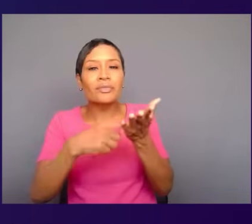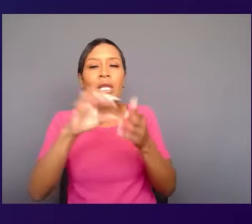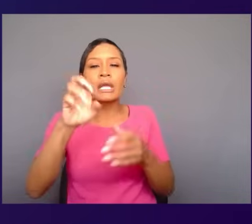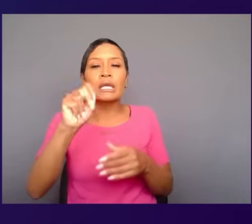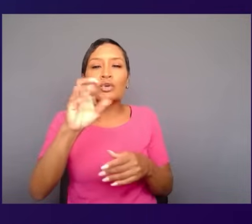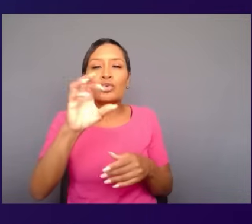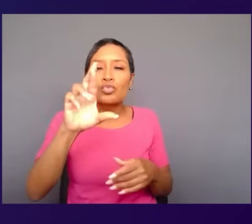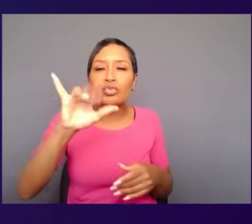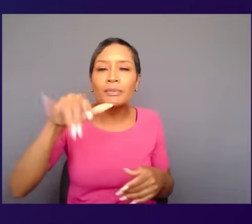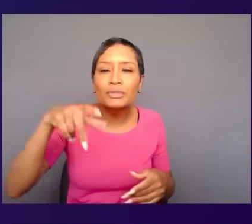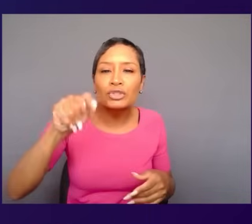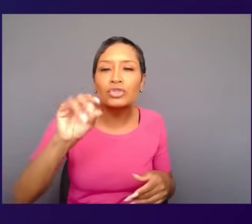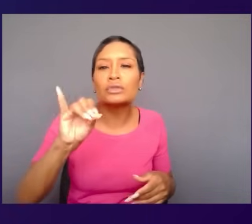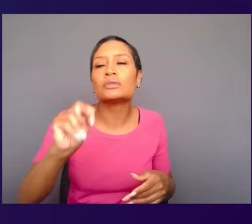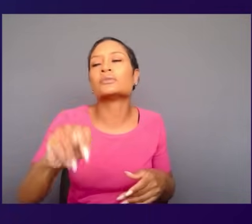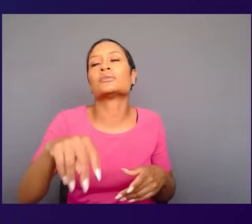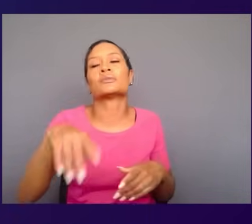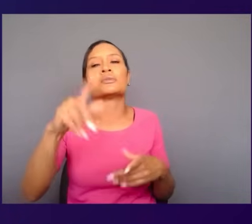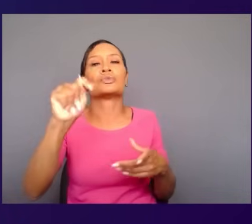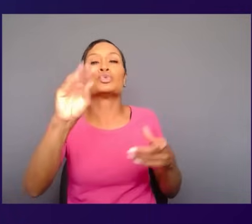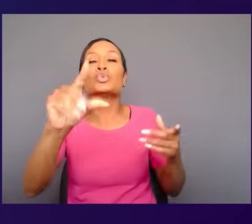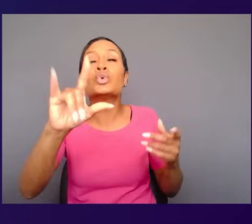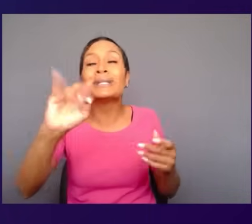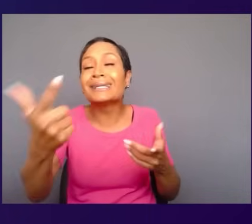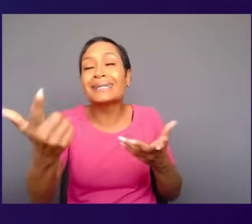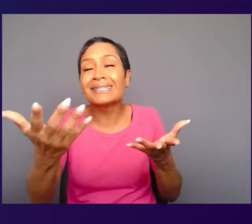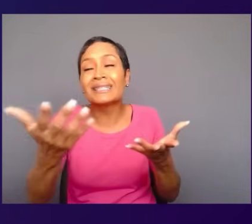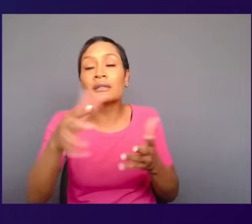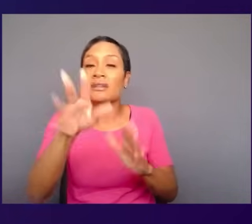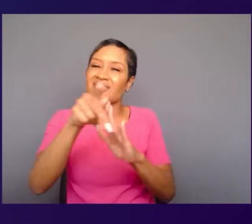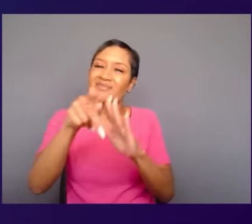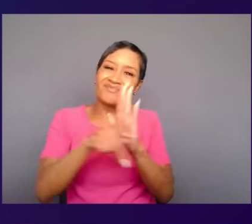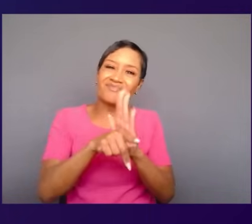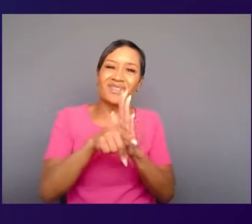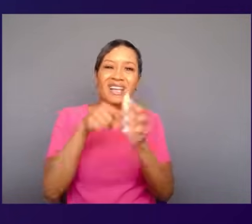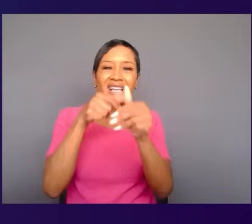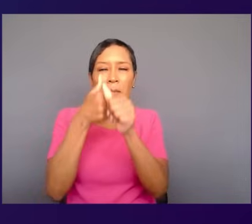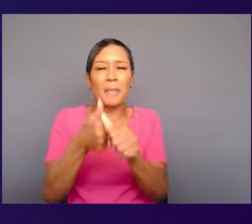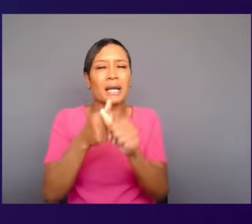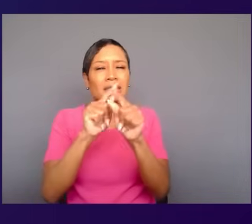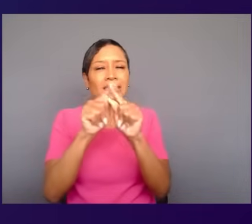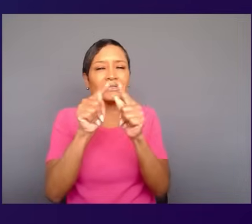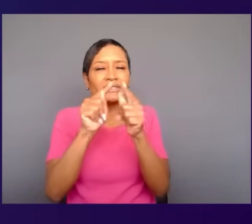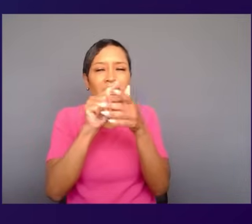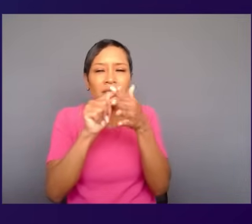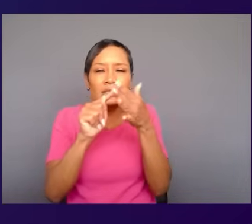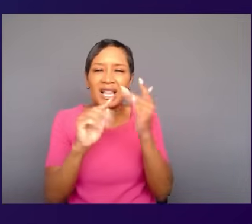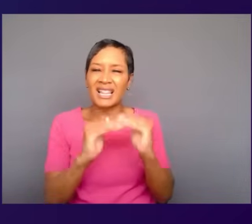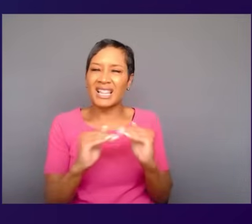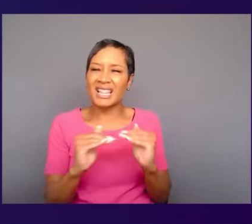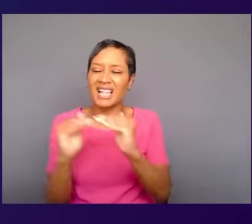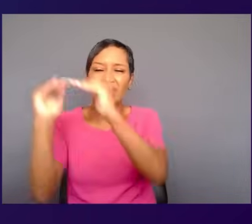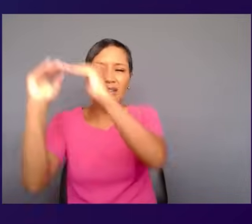options or with tooling in general, policies apply at many different granularities. So we can